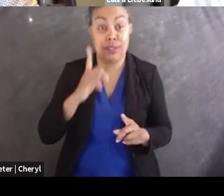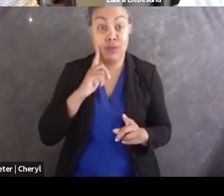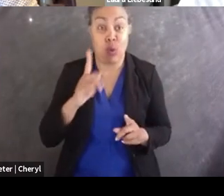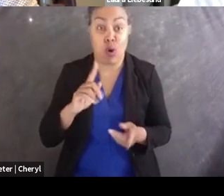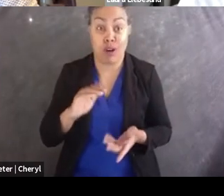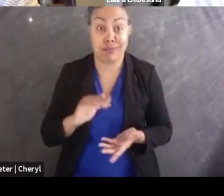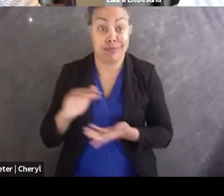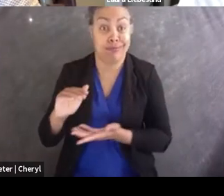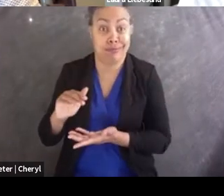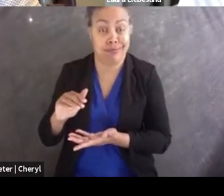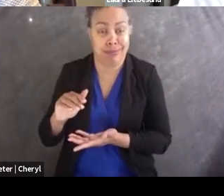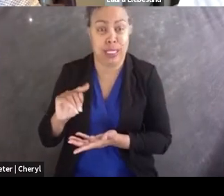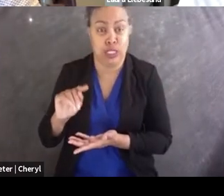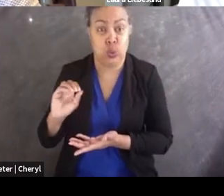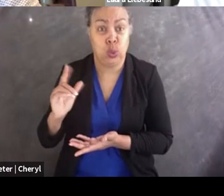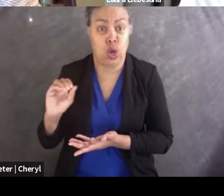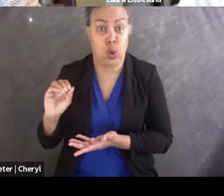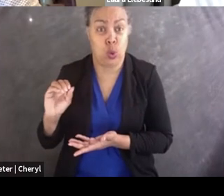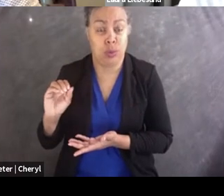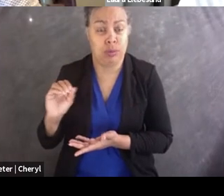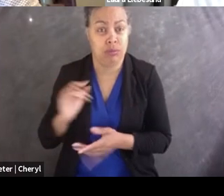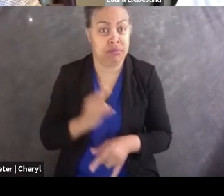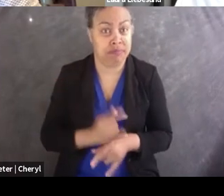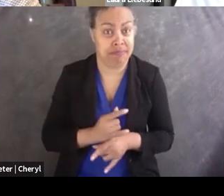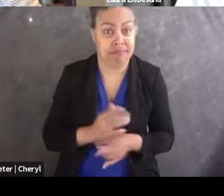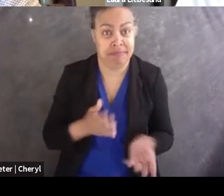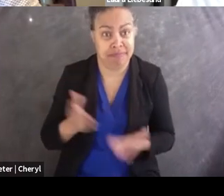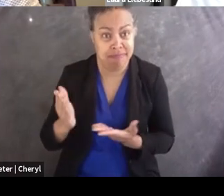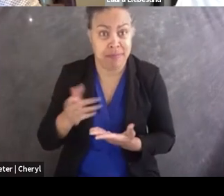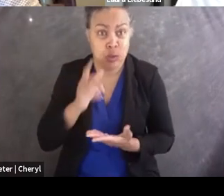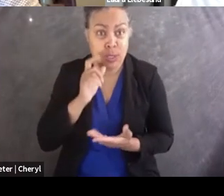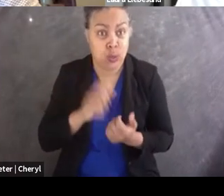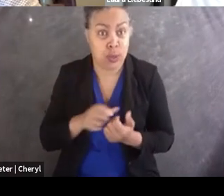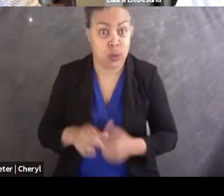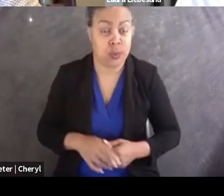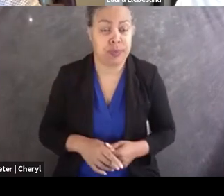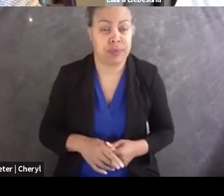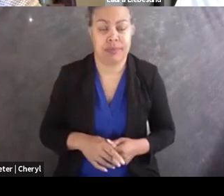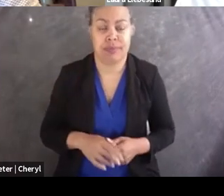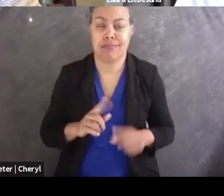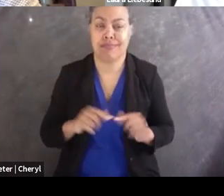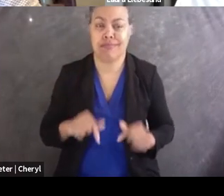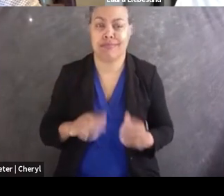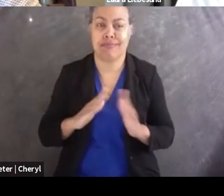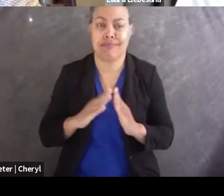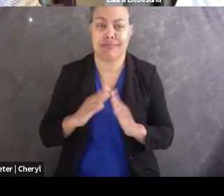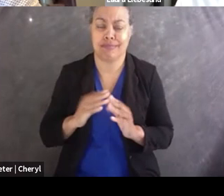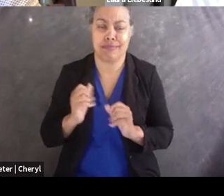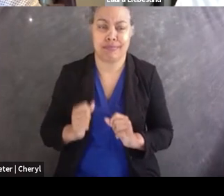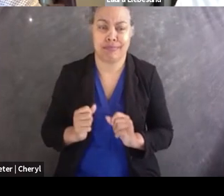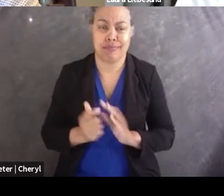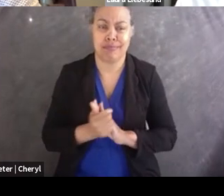cocktails as an option. And in a city that has a very, you know, strong legal,